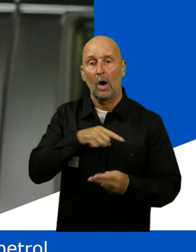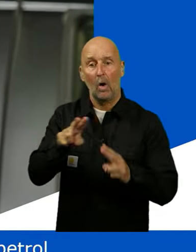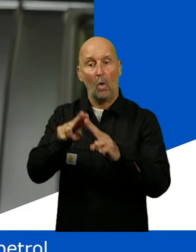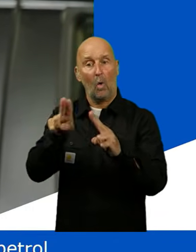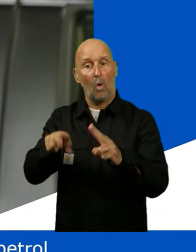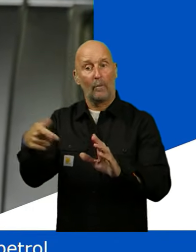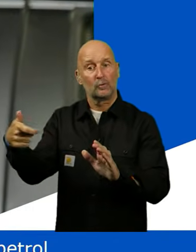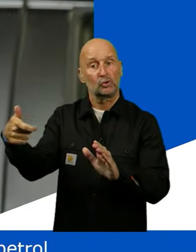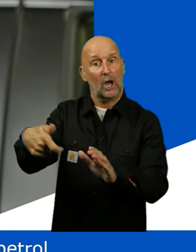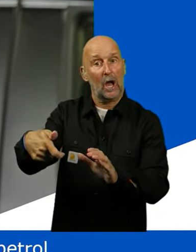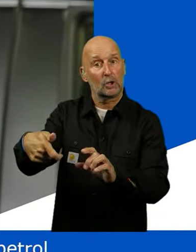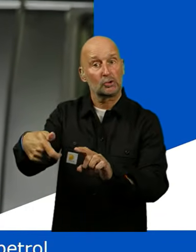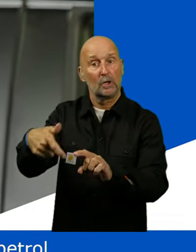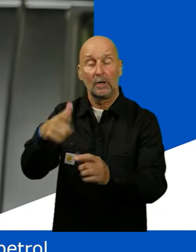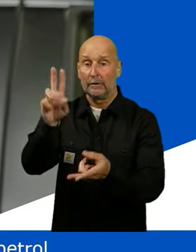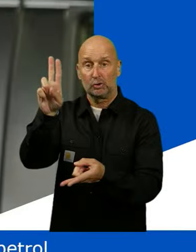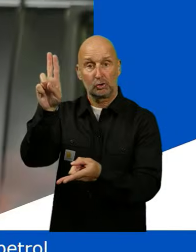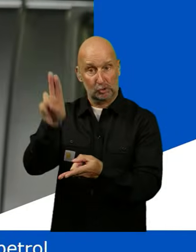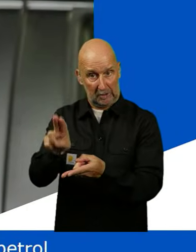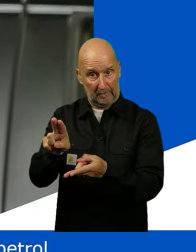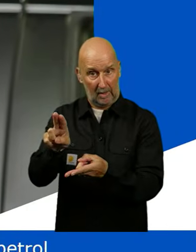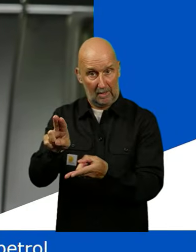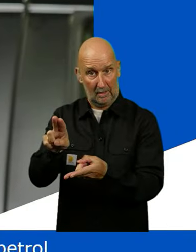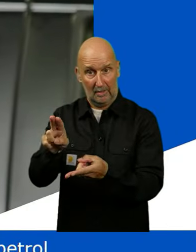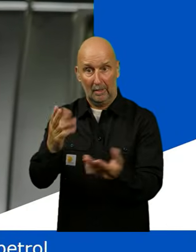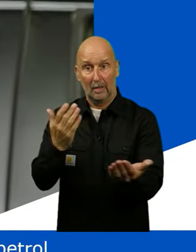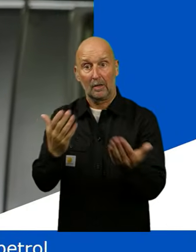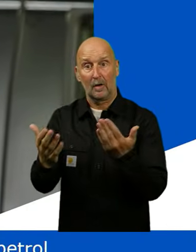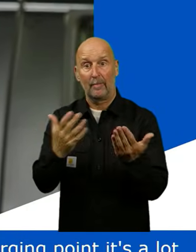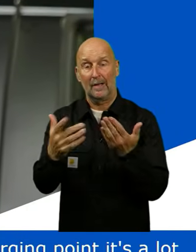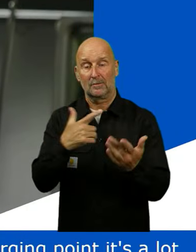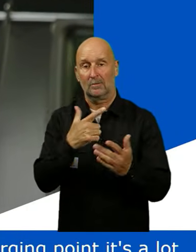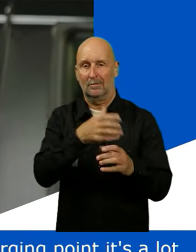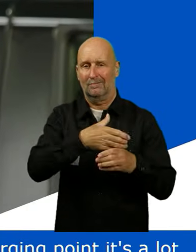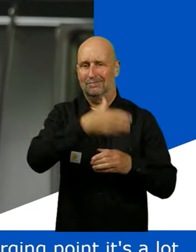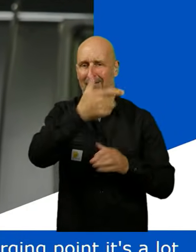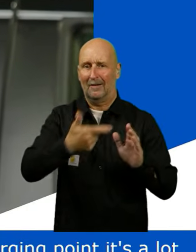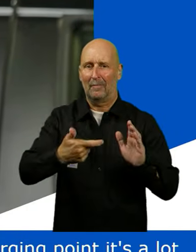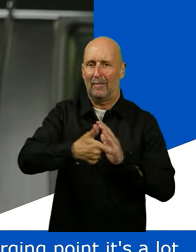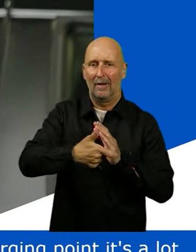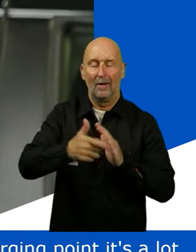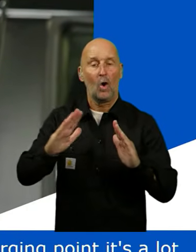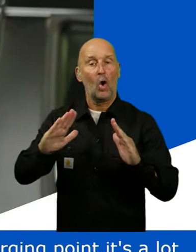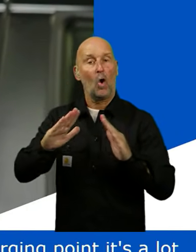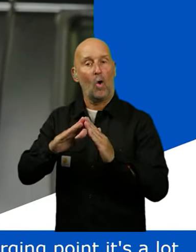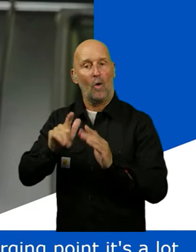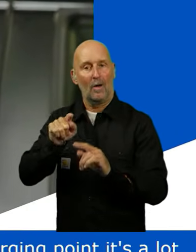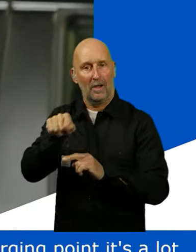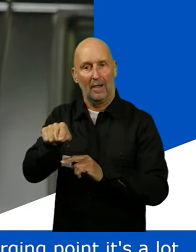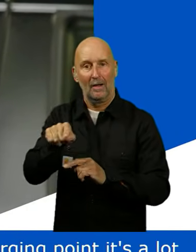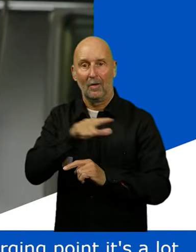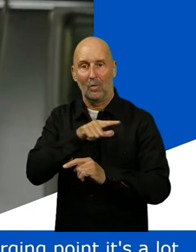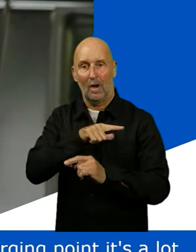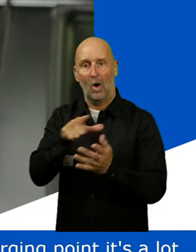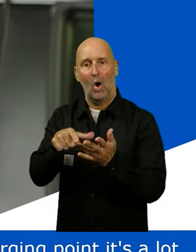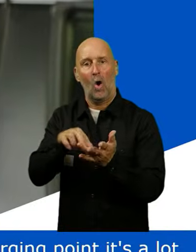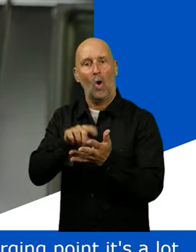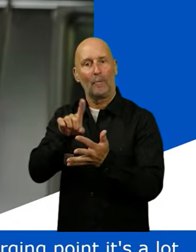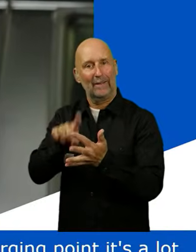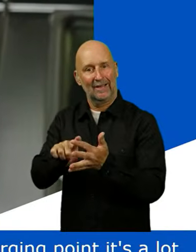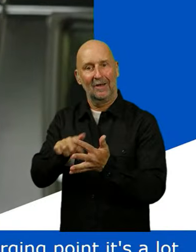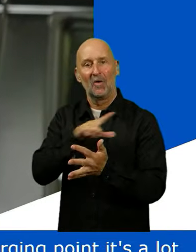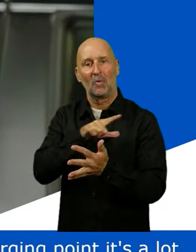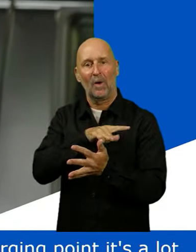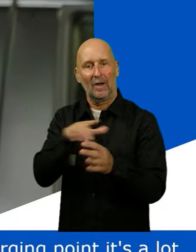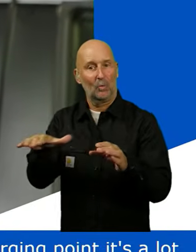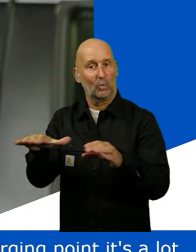point, it's a lot cheaper to run than it would be, say, publicly. So if you can get a home charging point, which is OMI, we obviously go ahead and